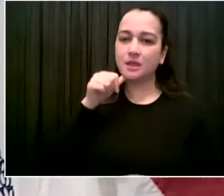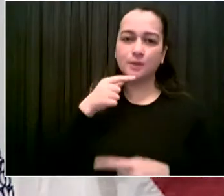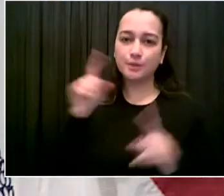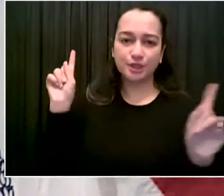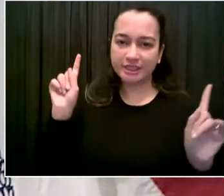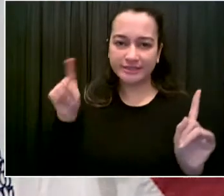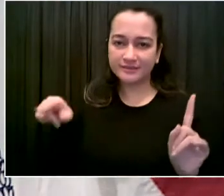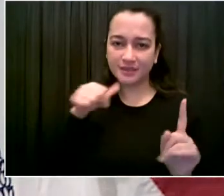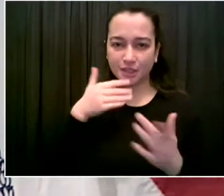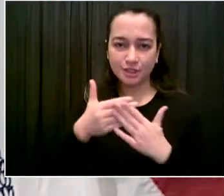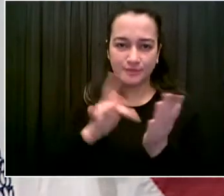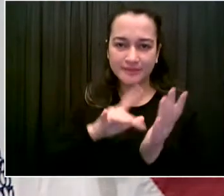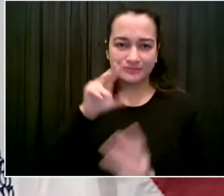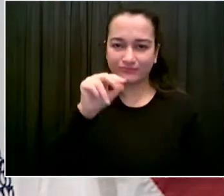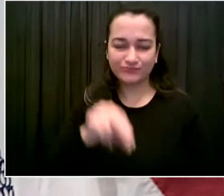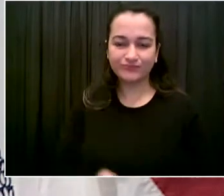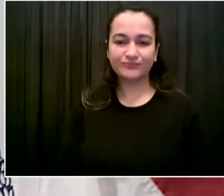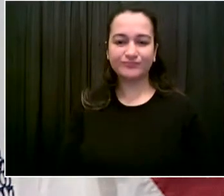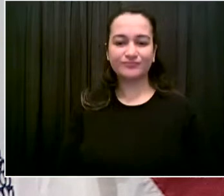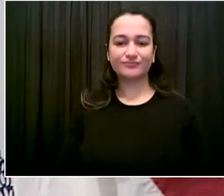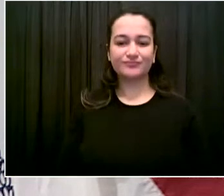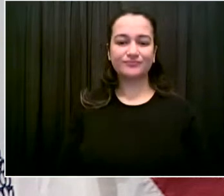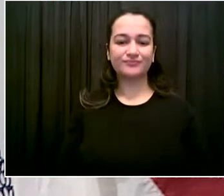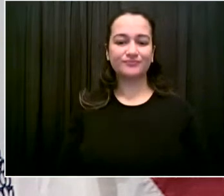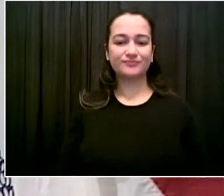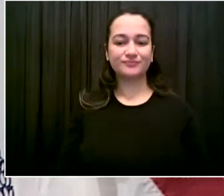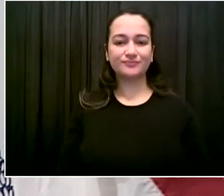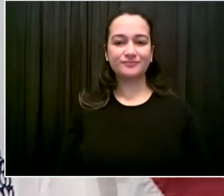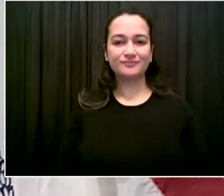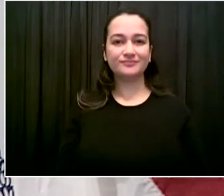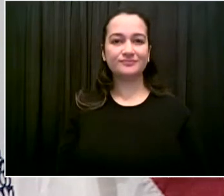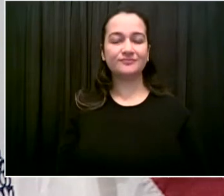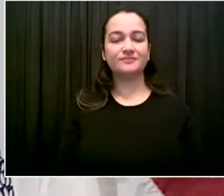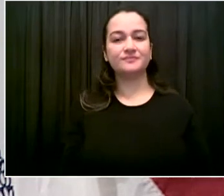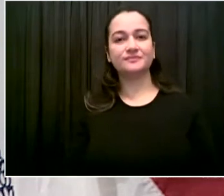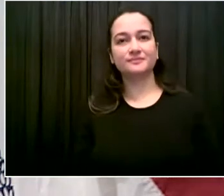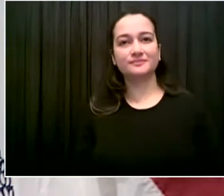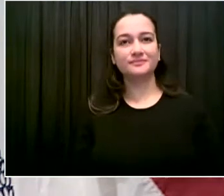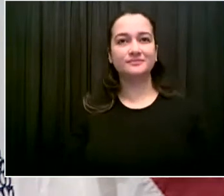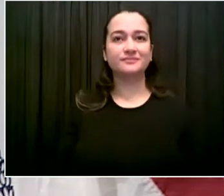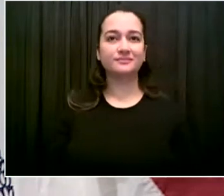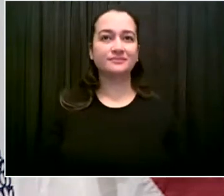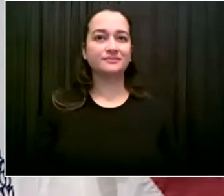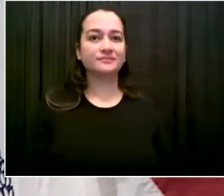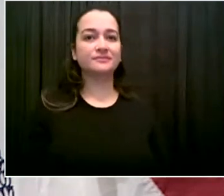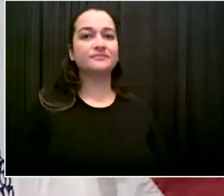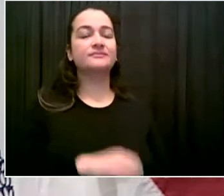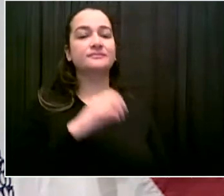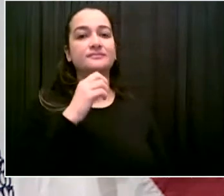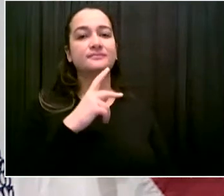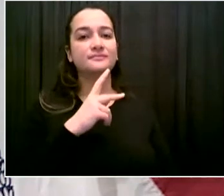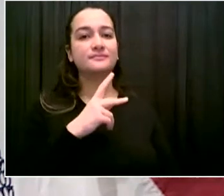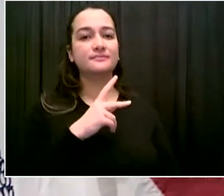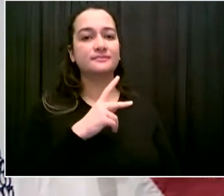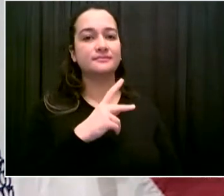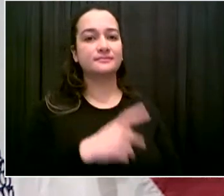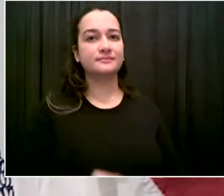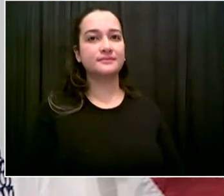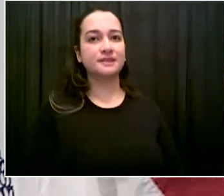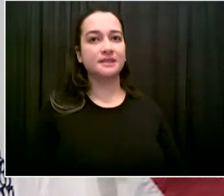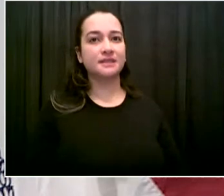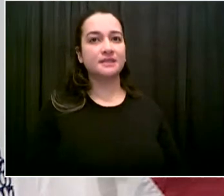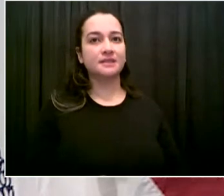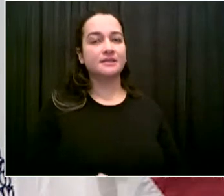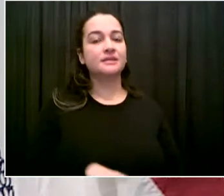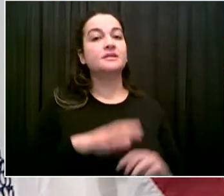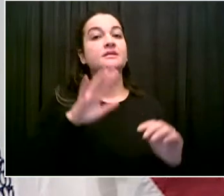Abu. And then there is the second question is, there is a lot of other variants coming. CNN has a report